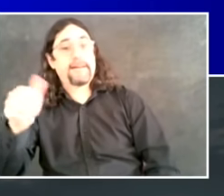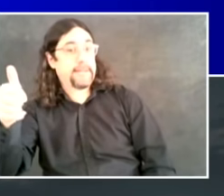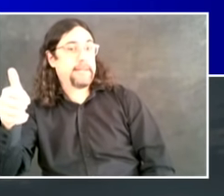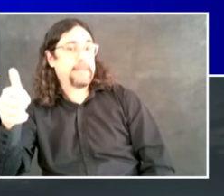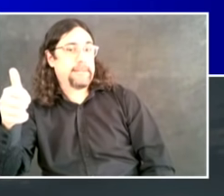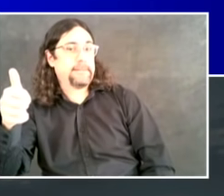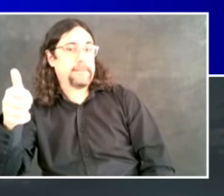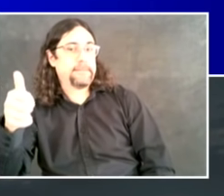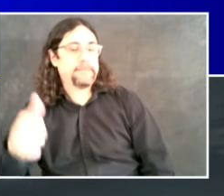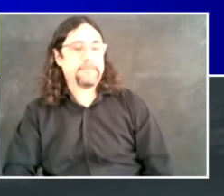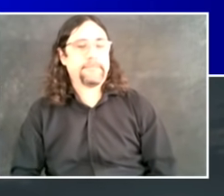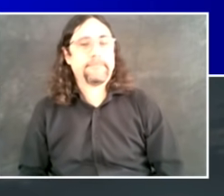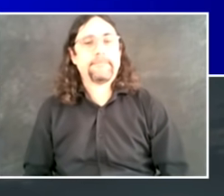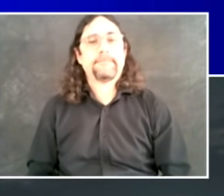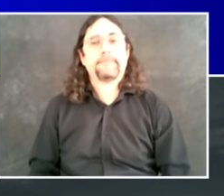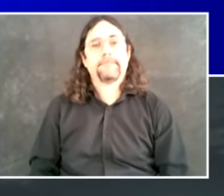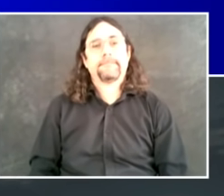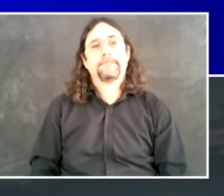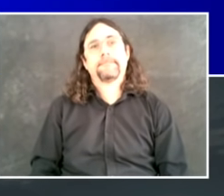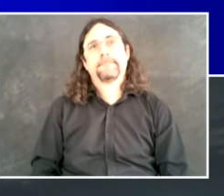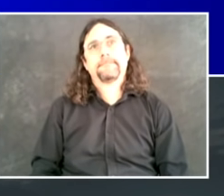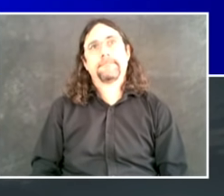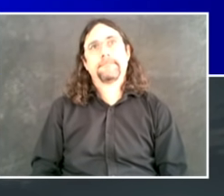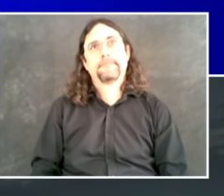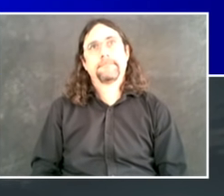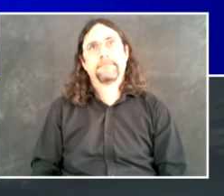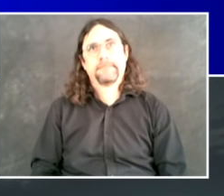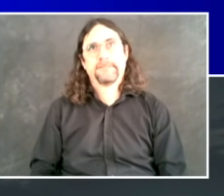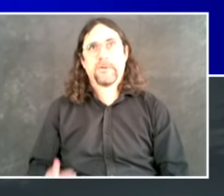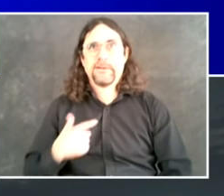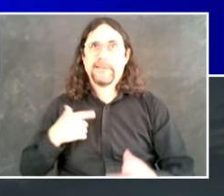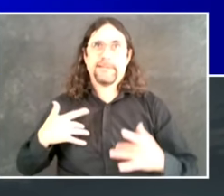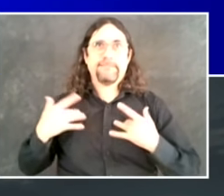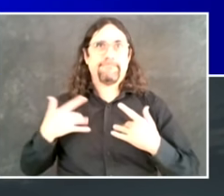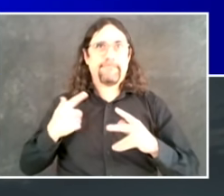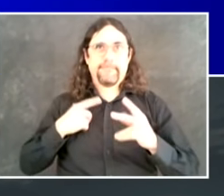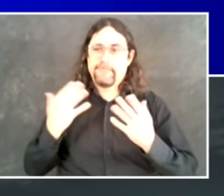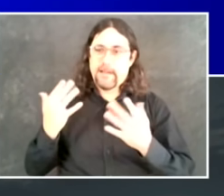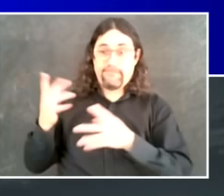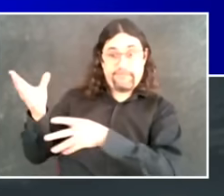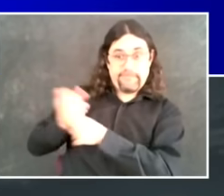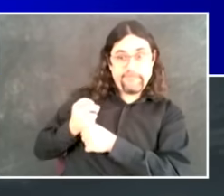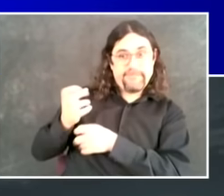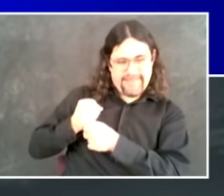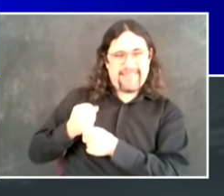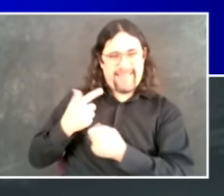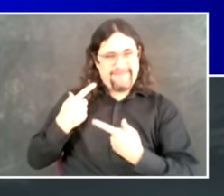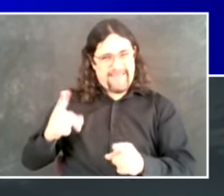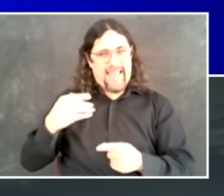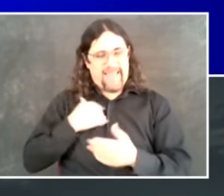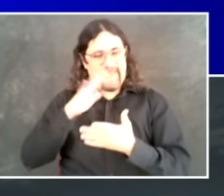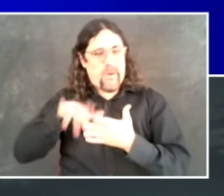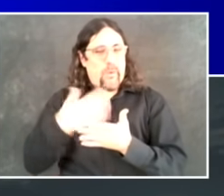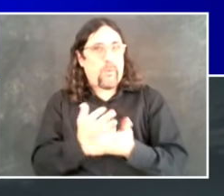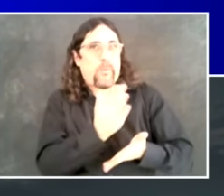the offensive, testing, tracing, isolating, quarantine, all the pieces needed to fight back this disease and avoid